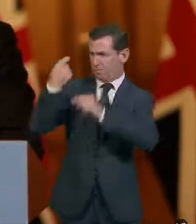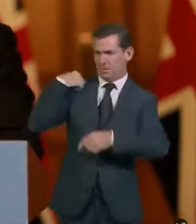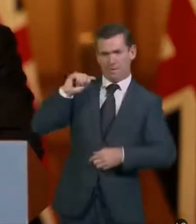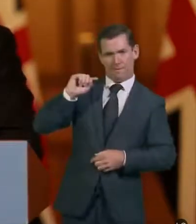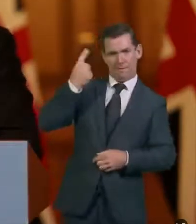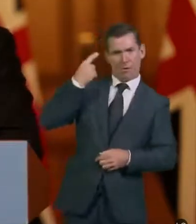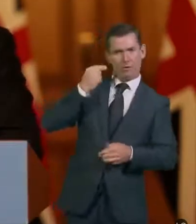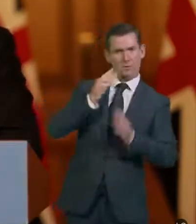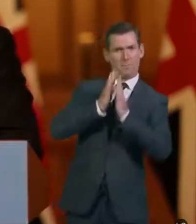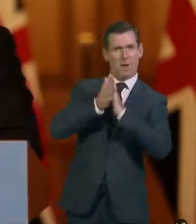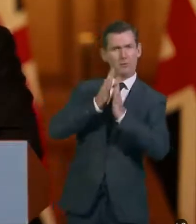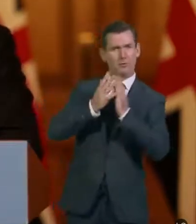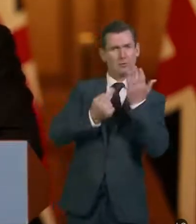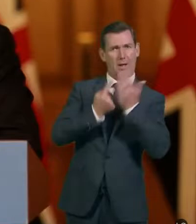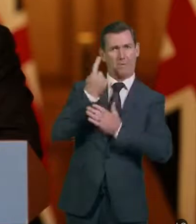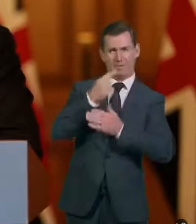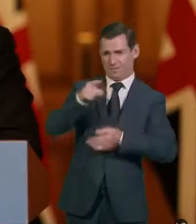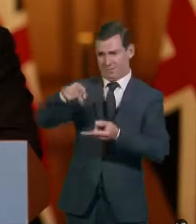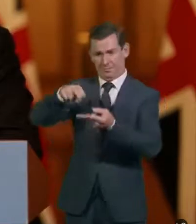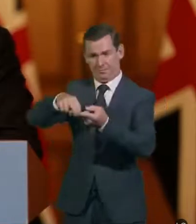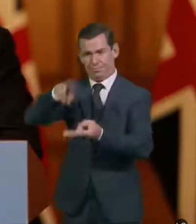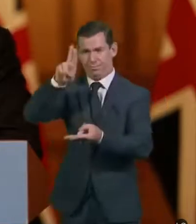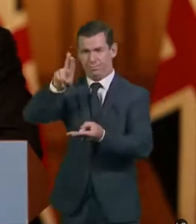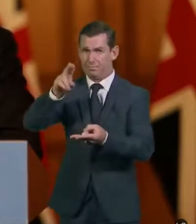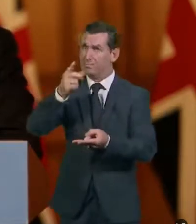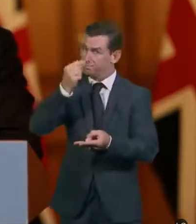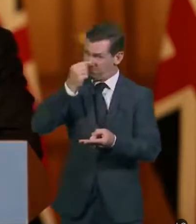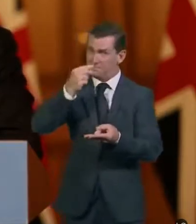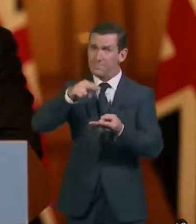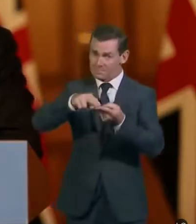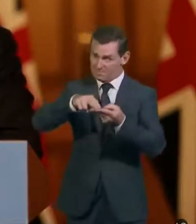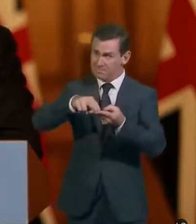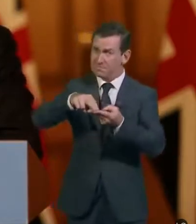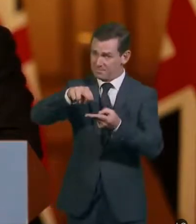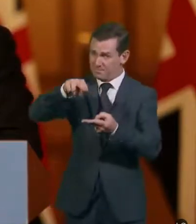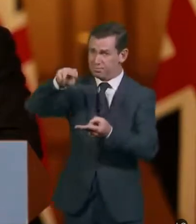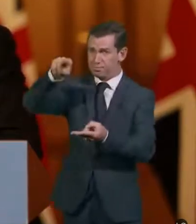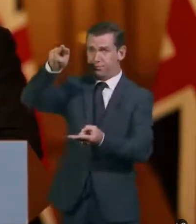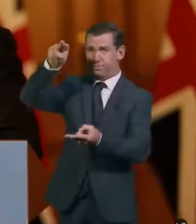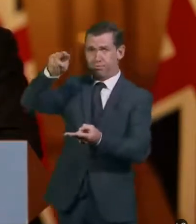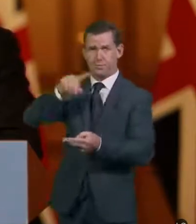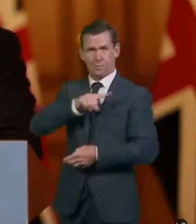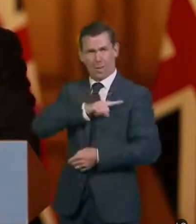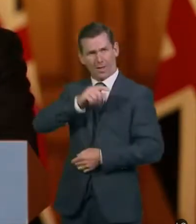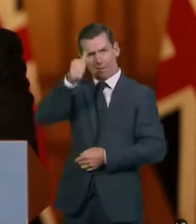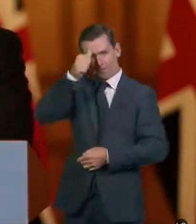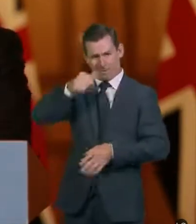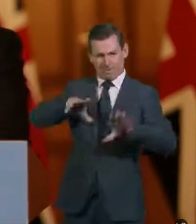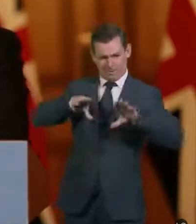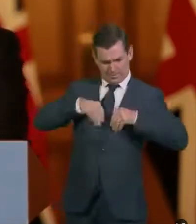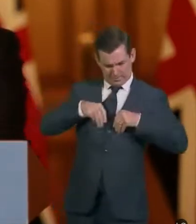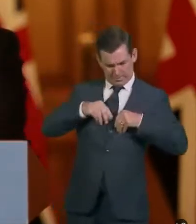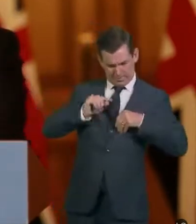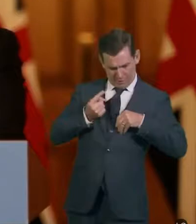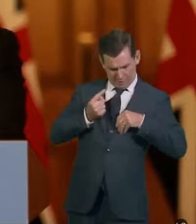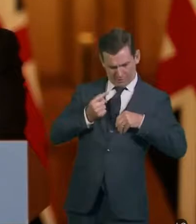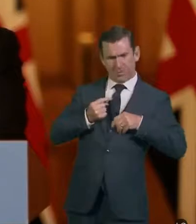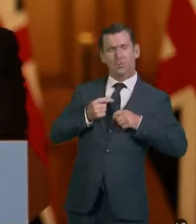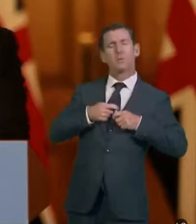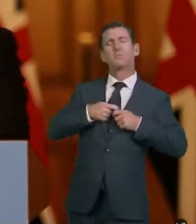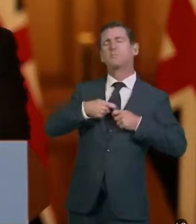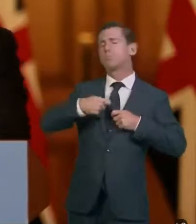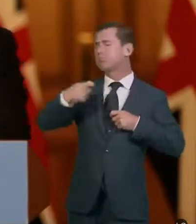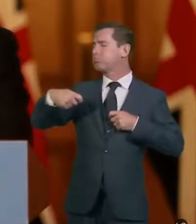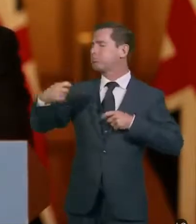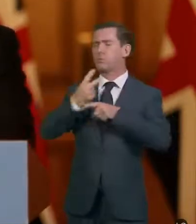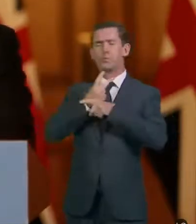inevitably rise further, given that hospitalization occurs 2 to 3 weeks after infection. On